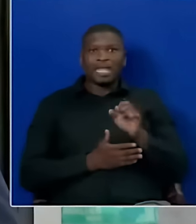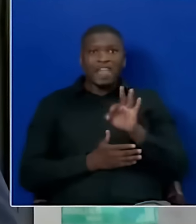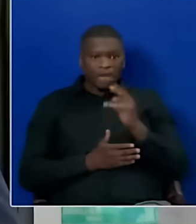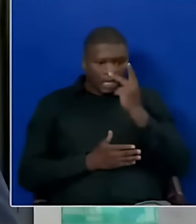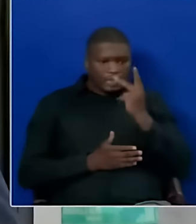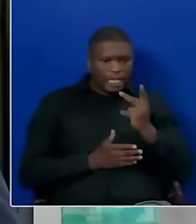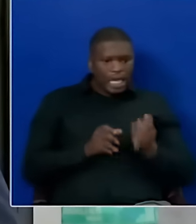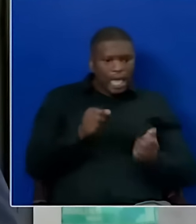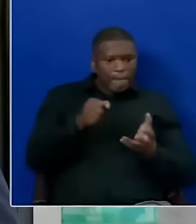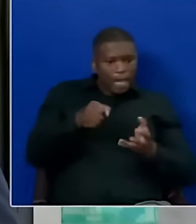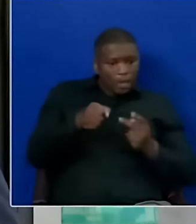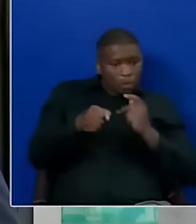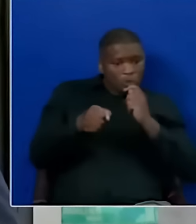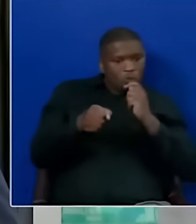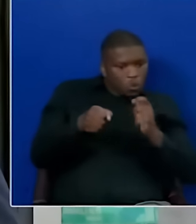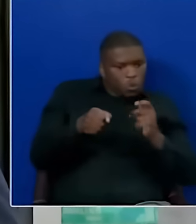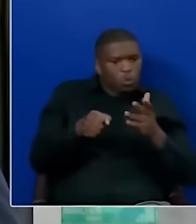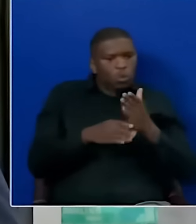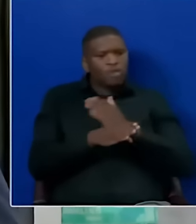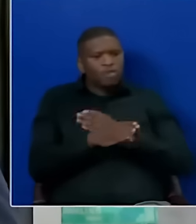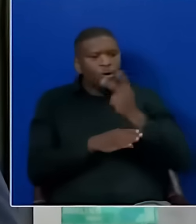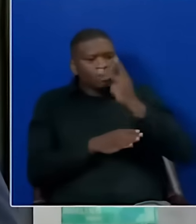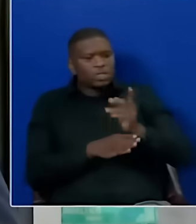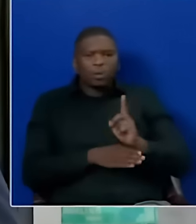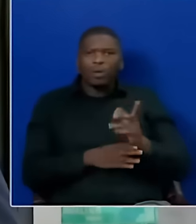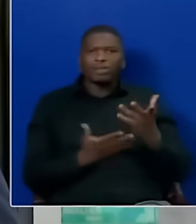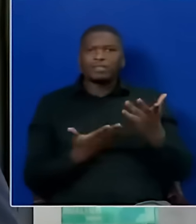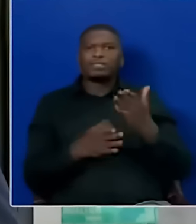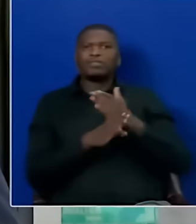what was it written originally,